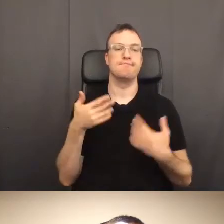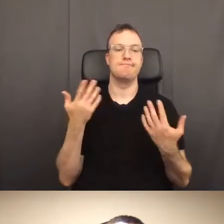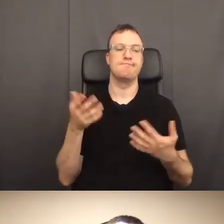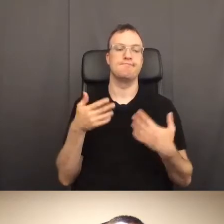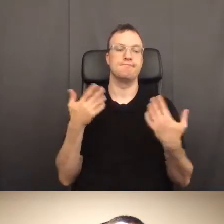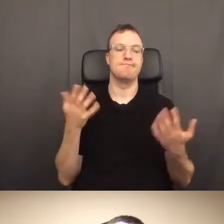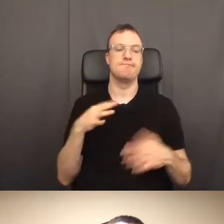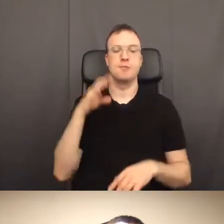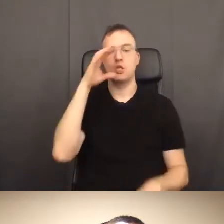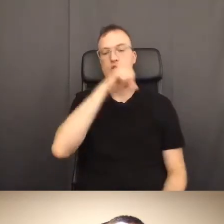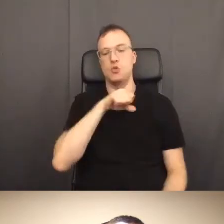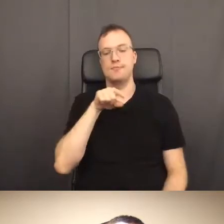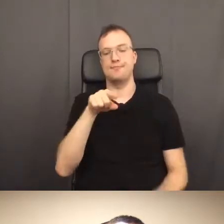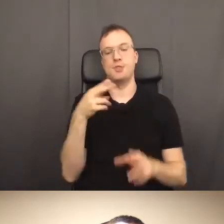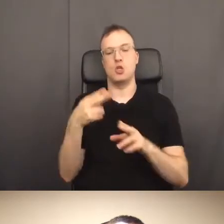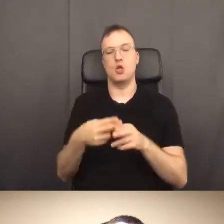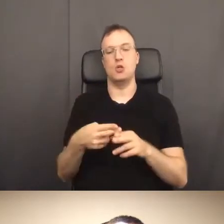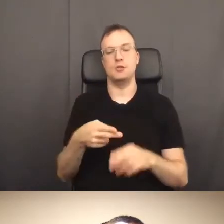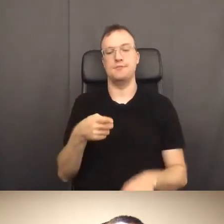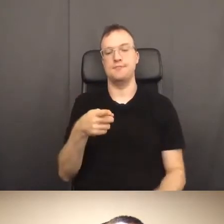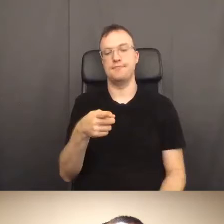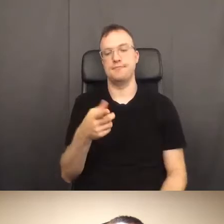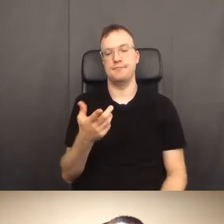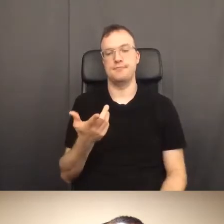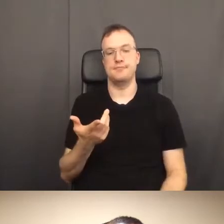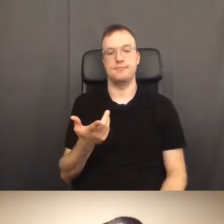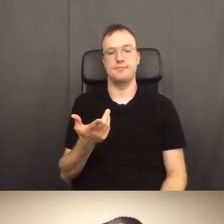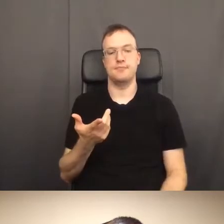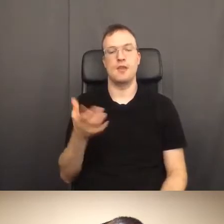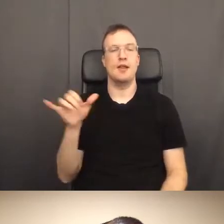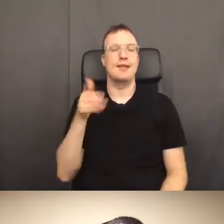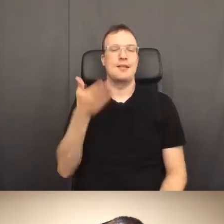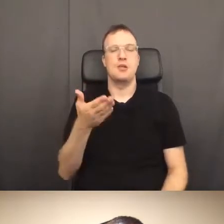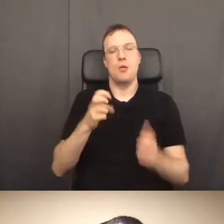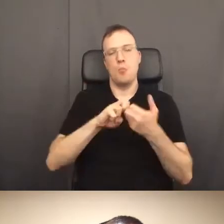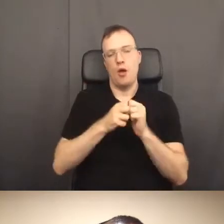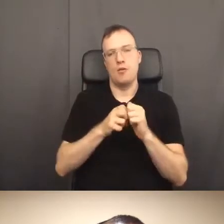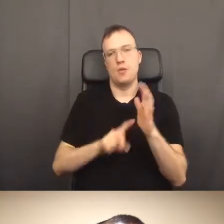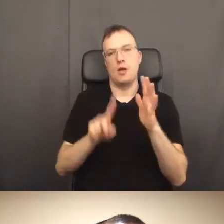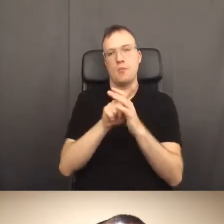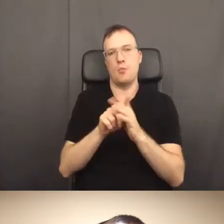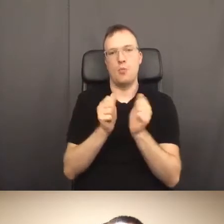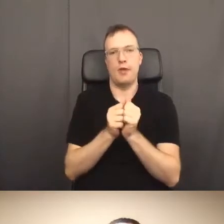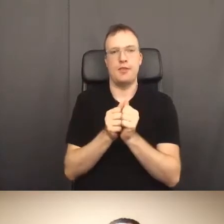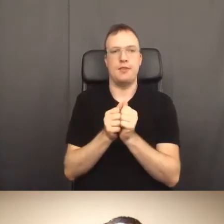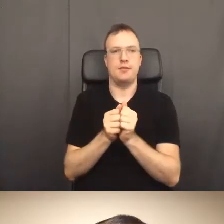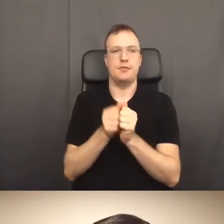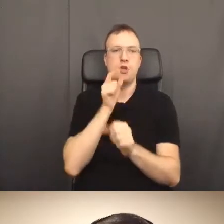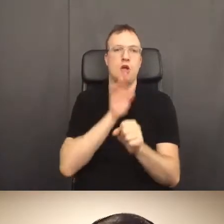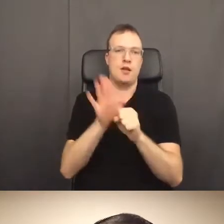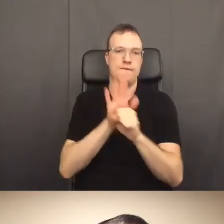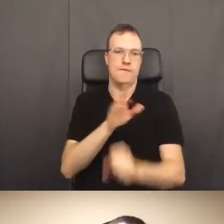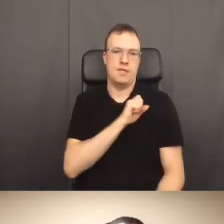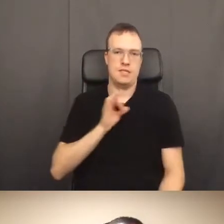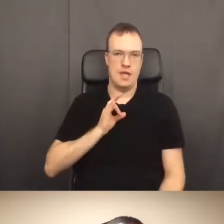I guess what you'd call the, like there's problems come up with short staff and